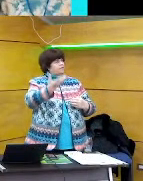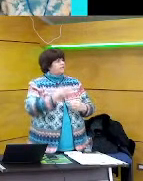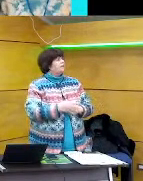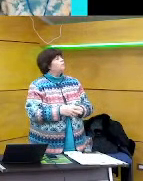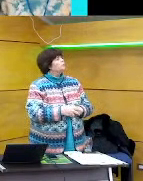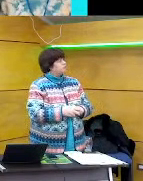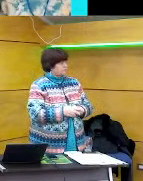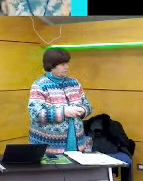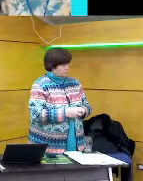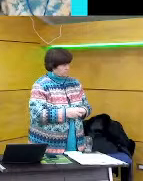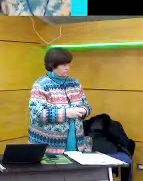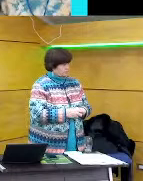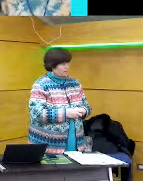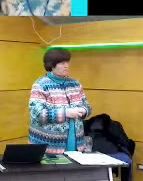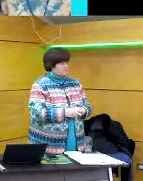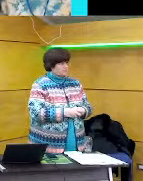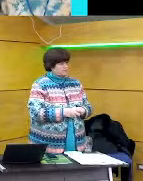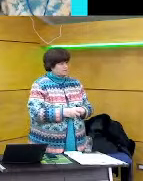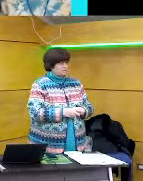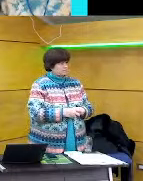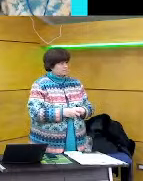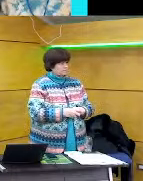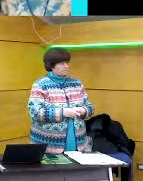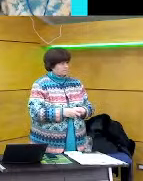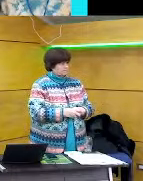up with an original idea?